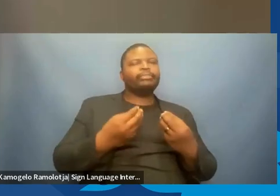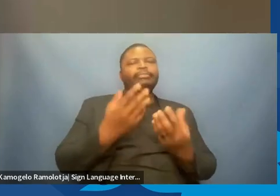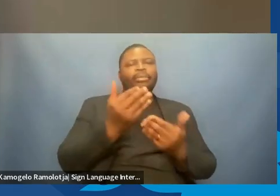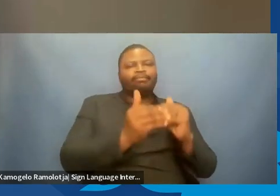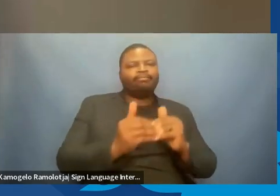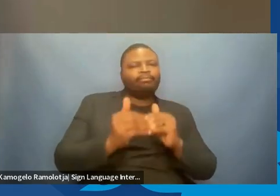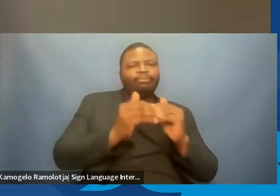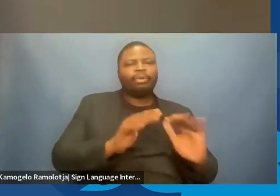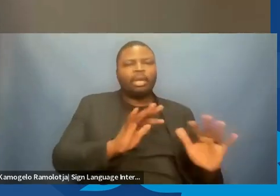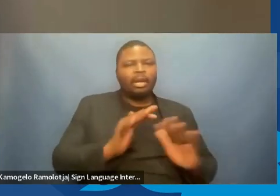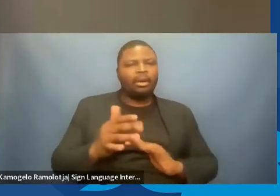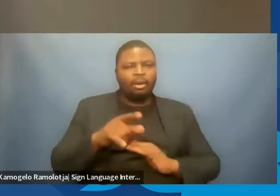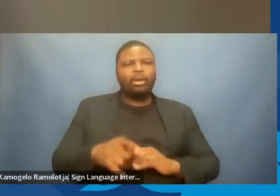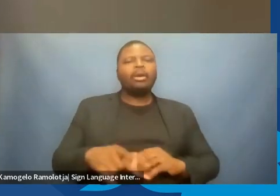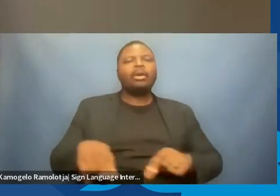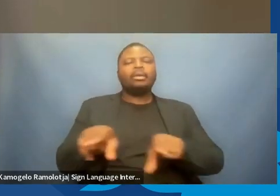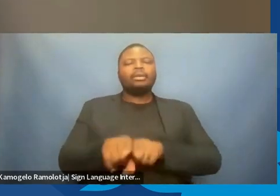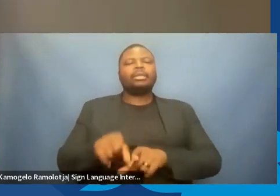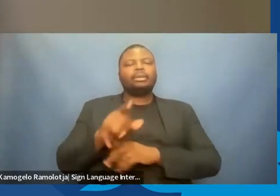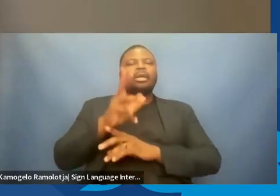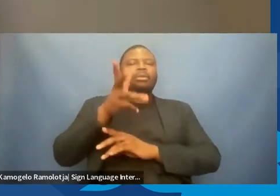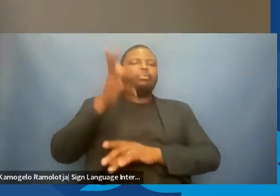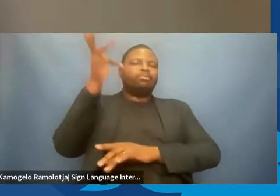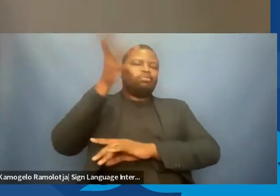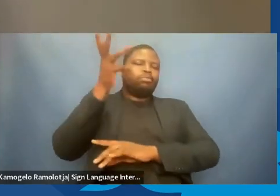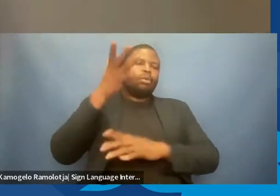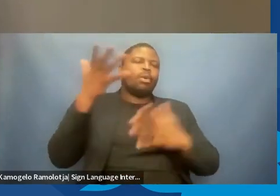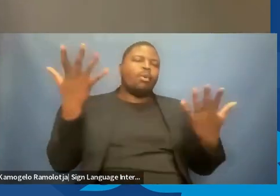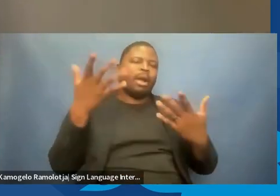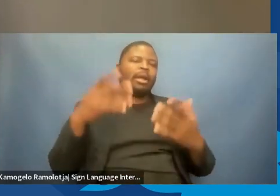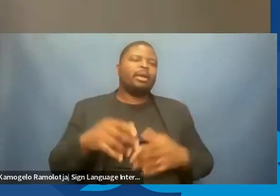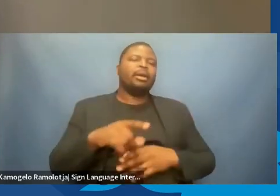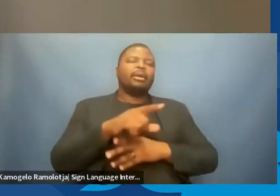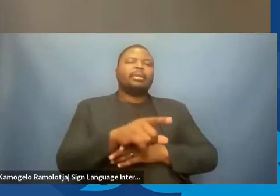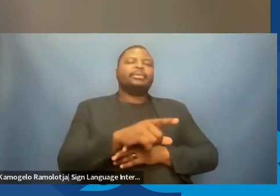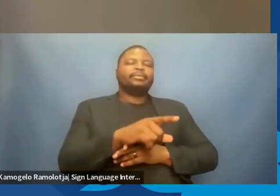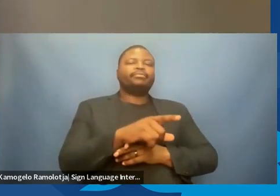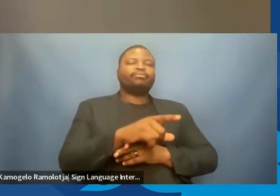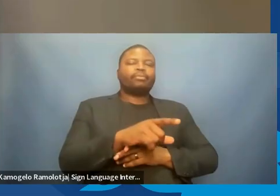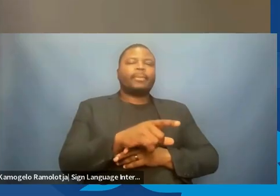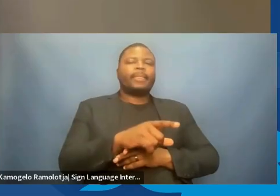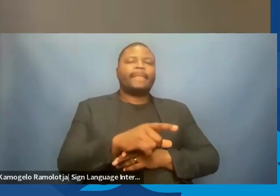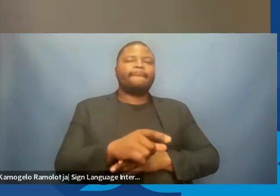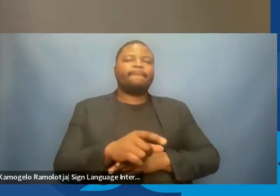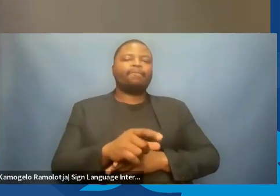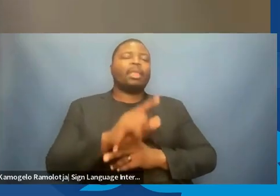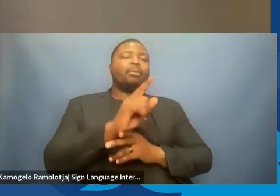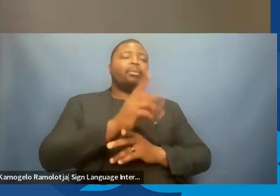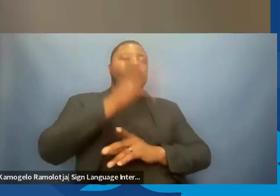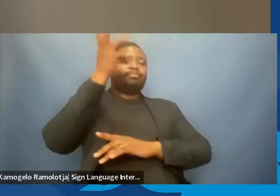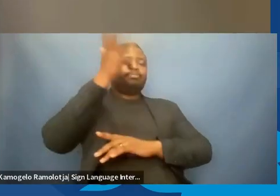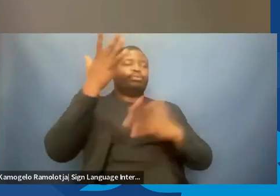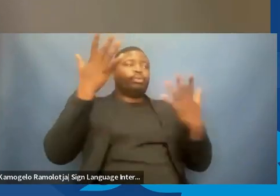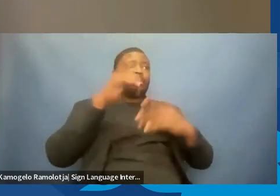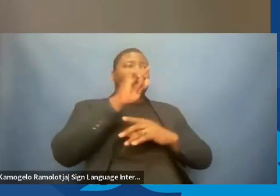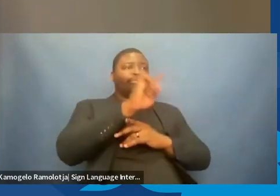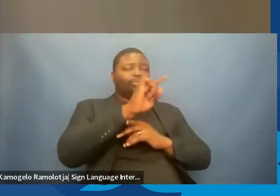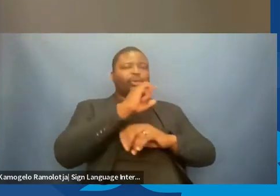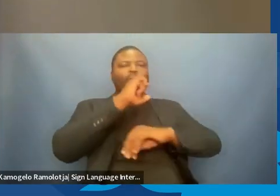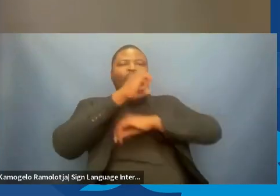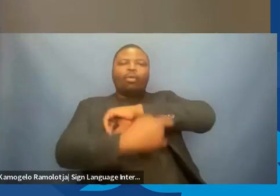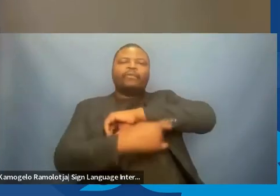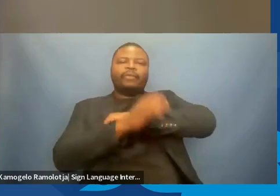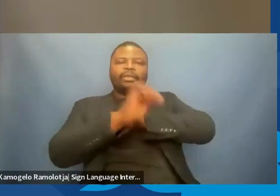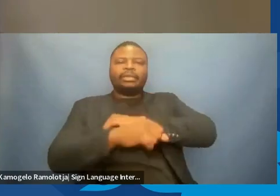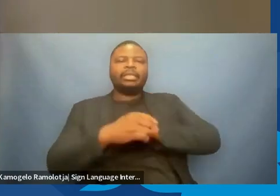be presenting on at INSU. So Kalvanya, I see there's one particular question, or maybe two,